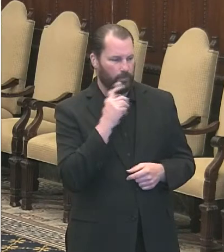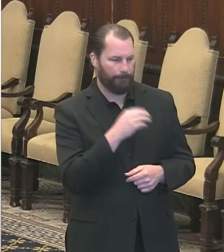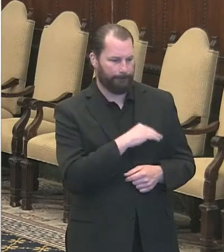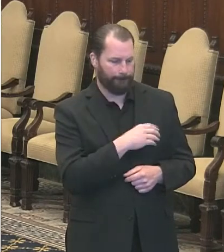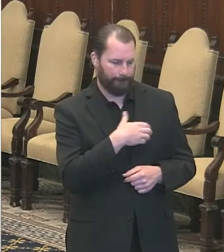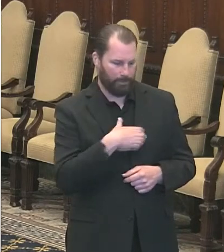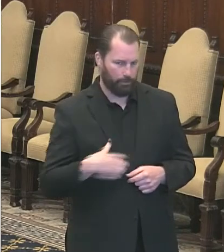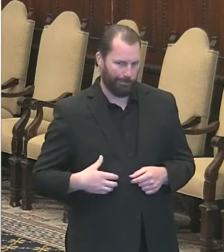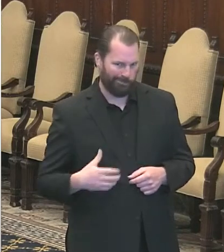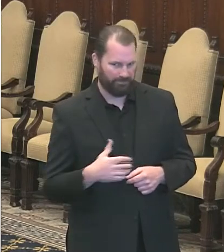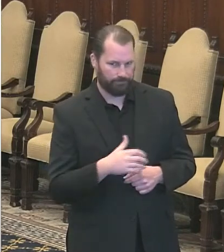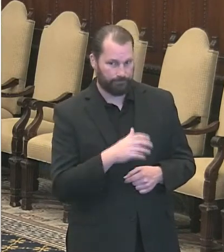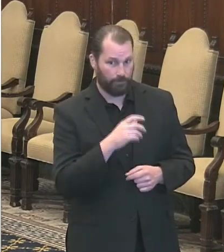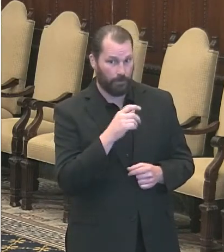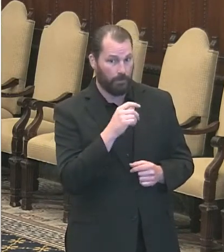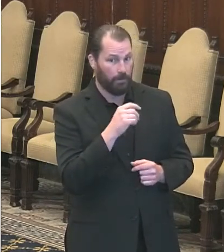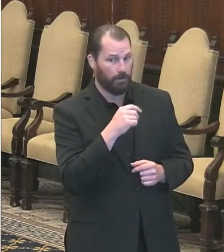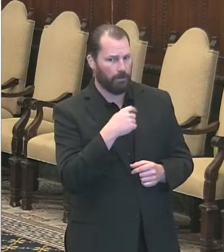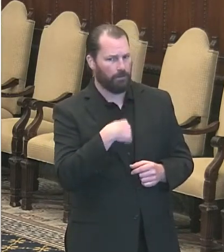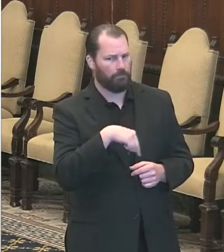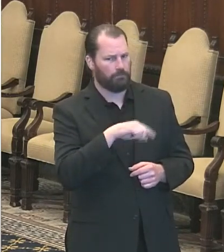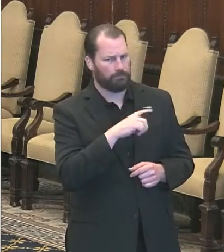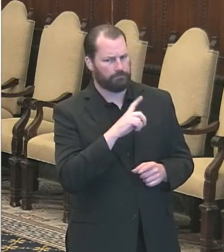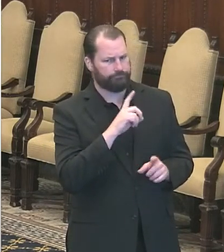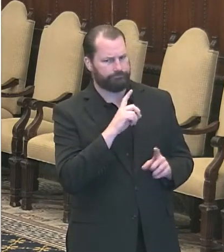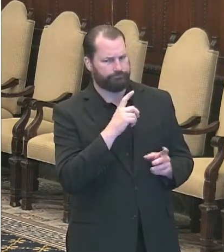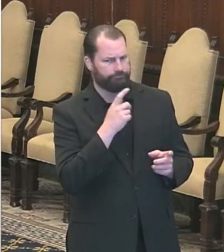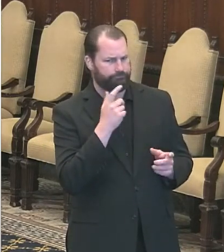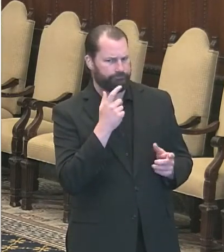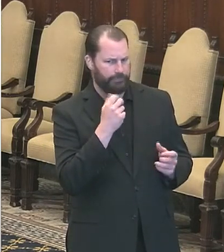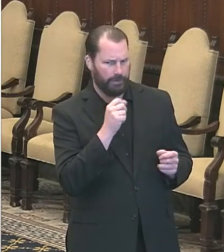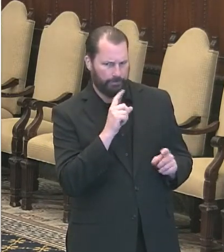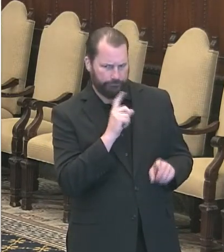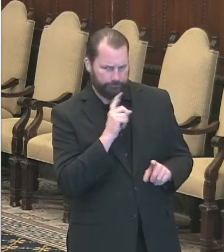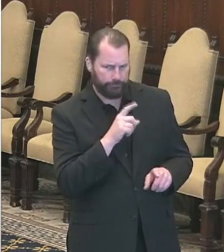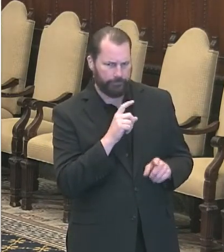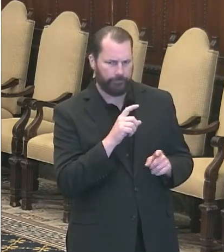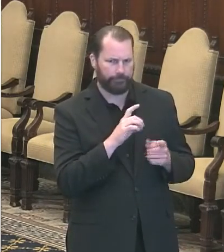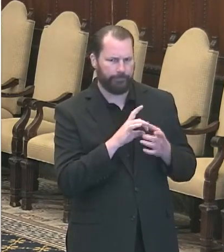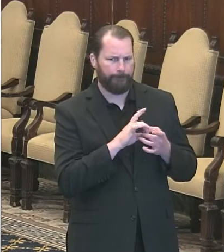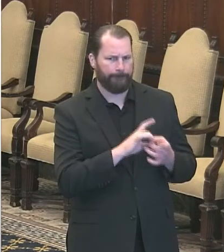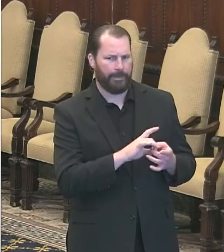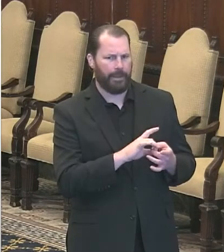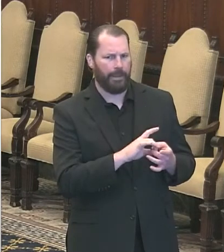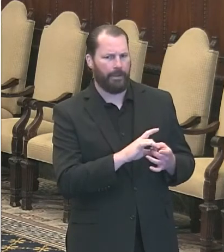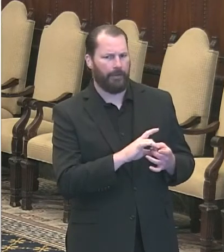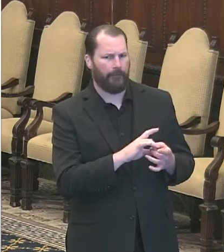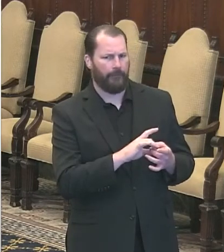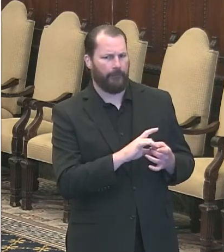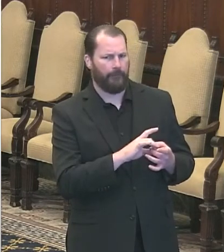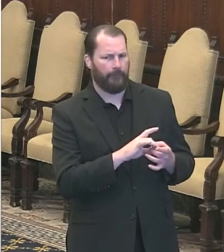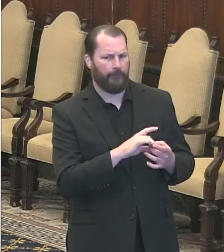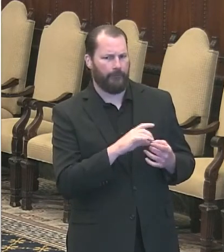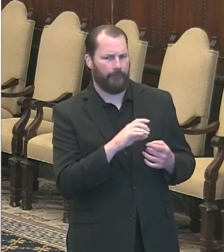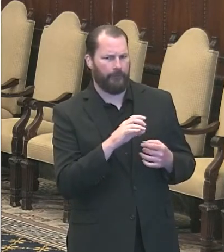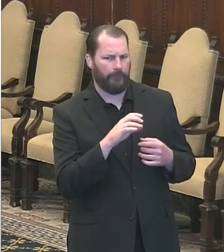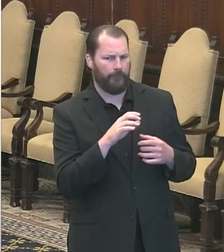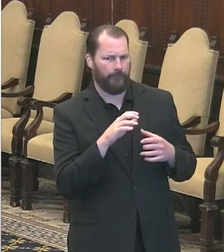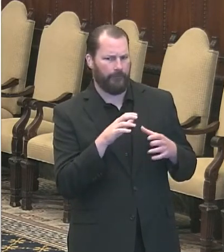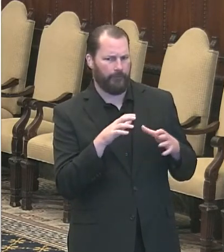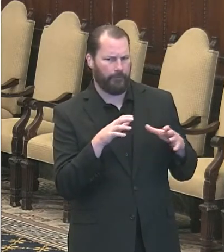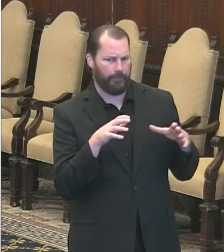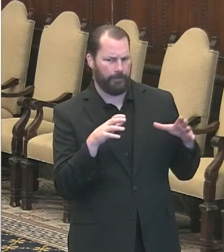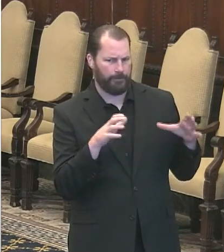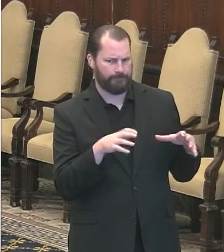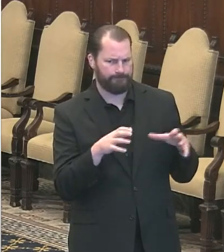we have reported multiple times about the Black Doctors Consortium. They're providing tests for underserved communities. I'm wondering